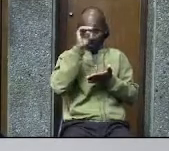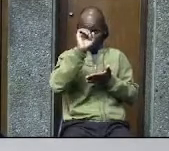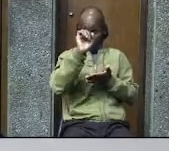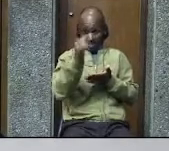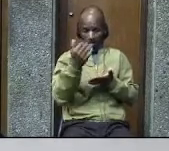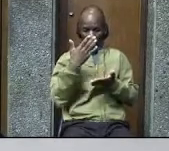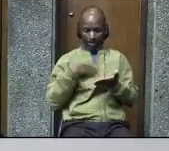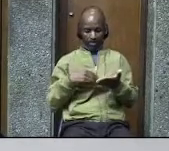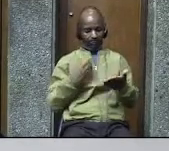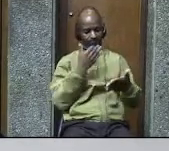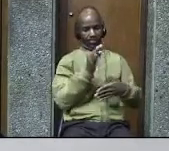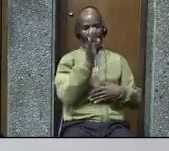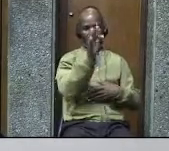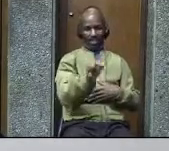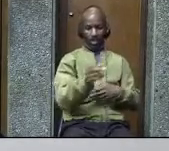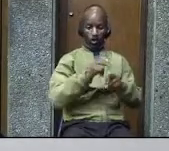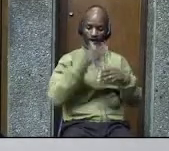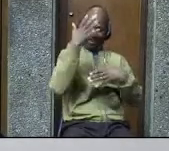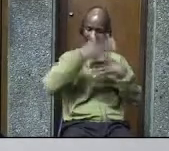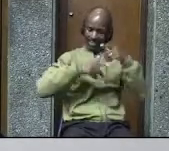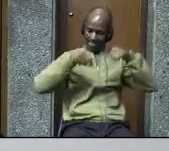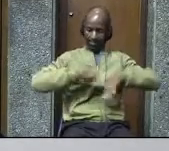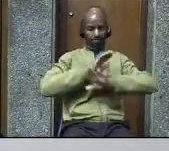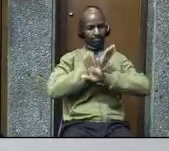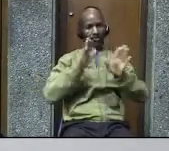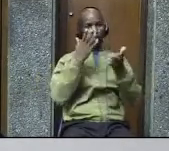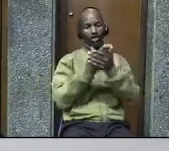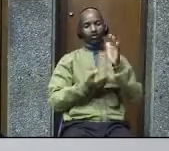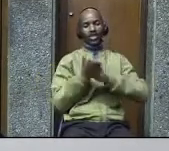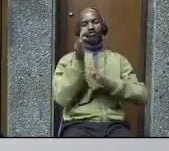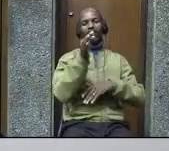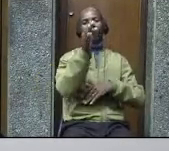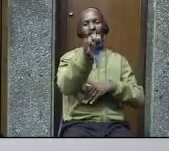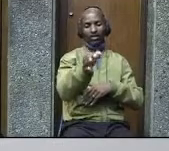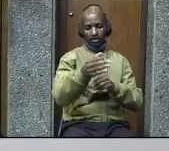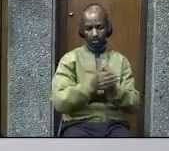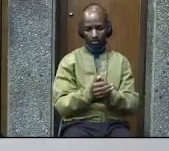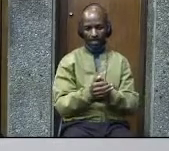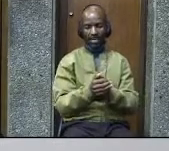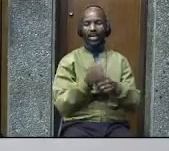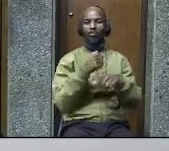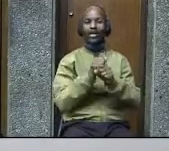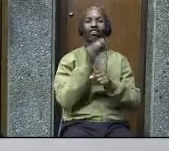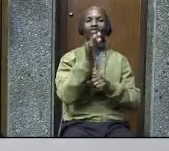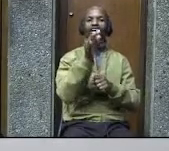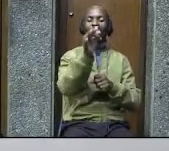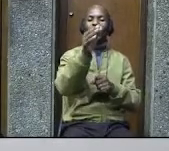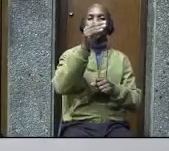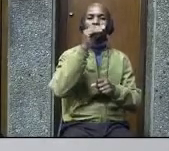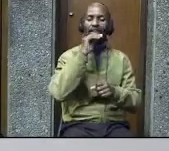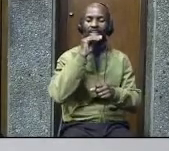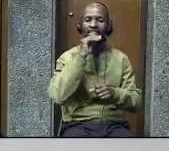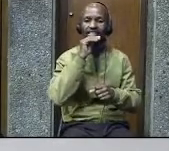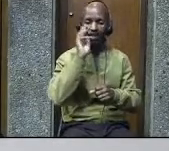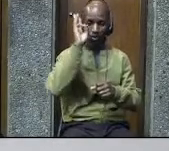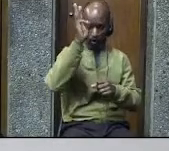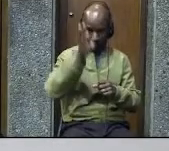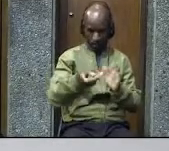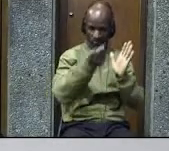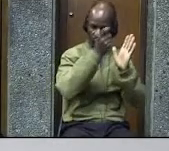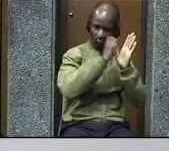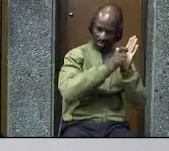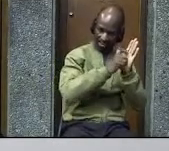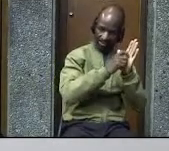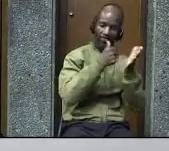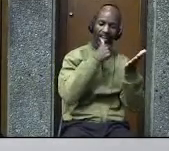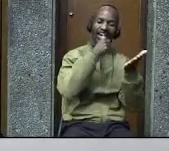to take this thing further. It should not end here. We should take it further. And taking it further means we will write a